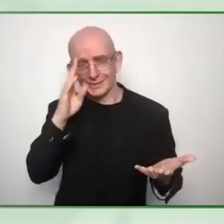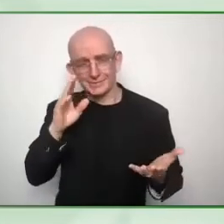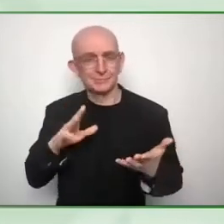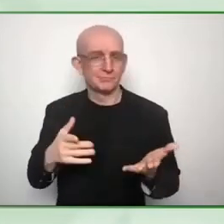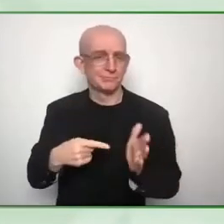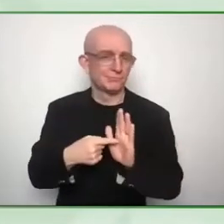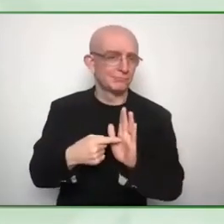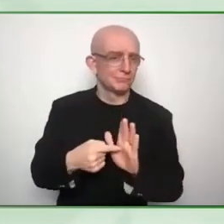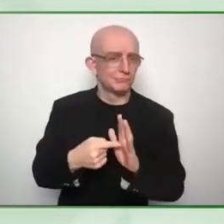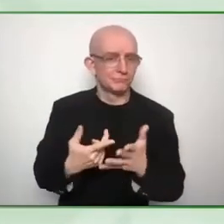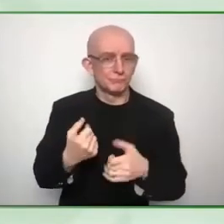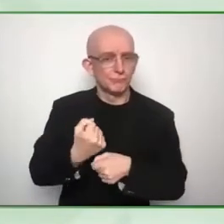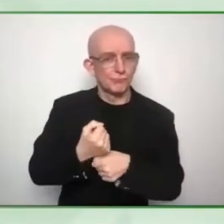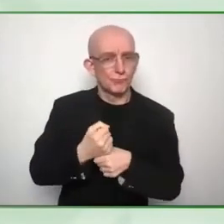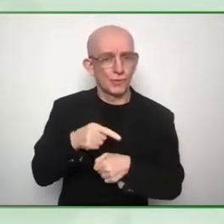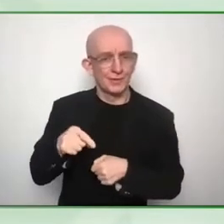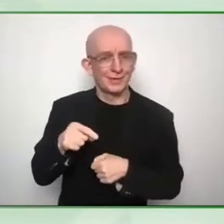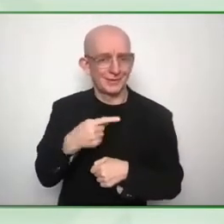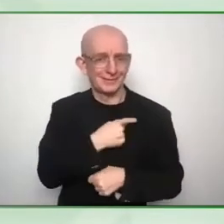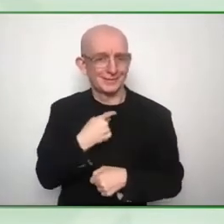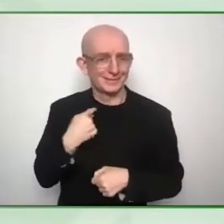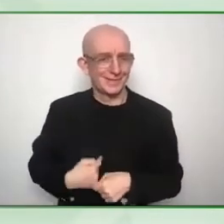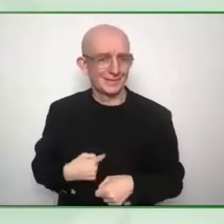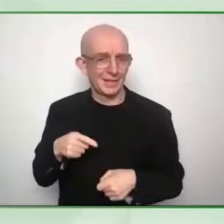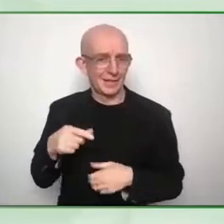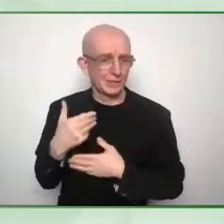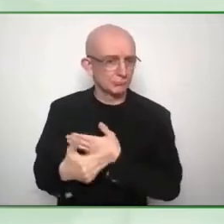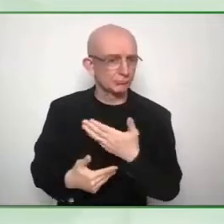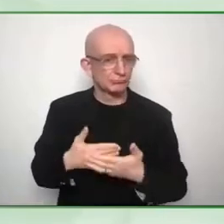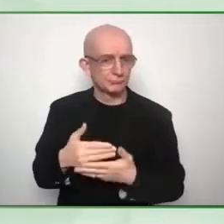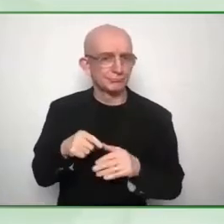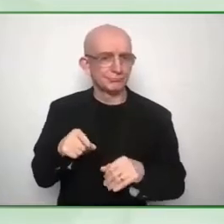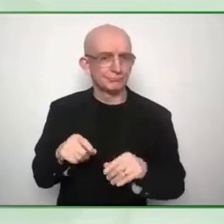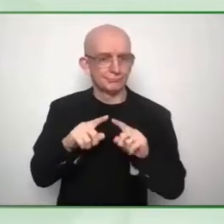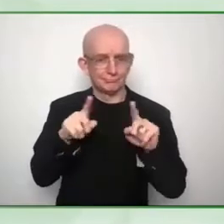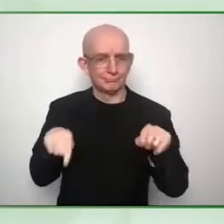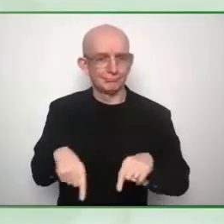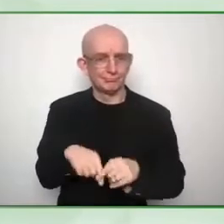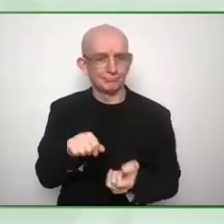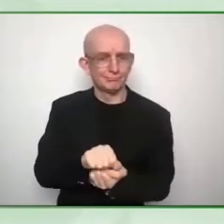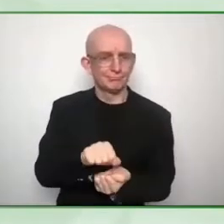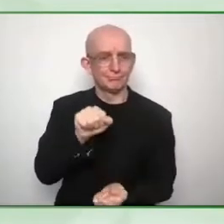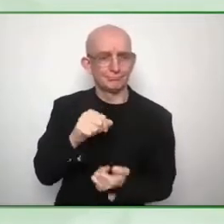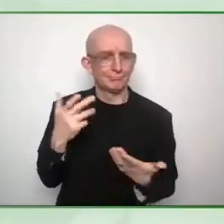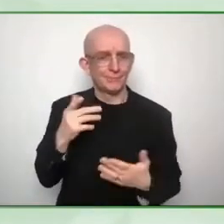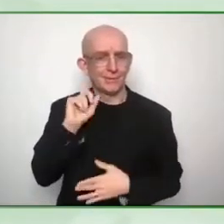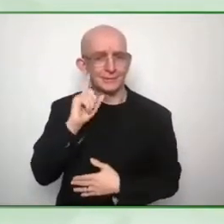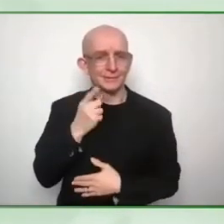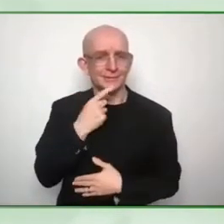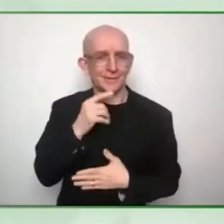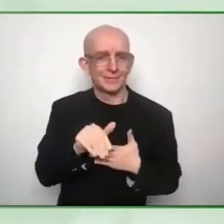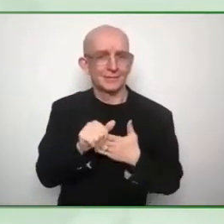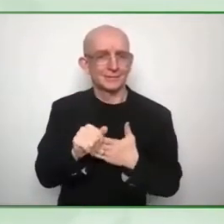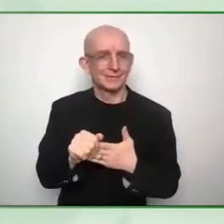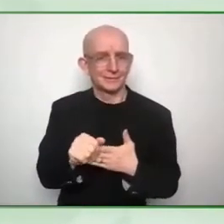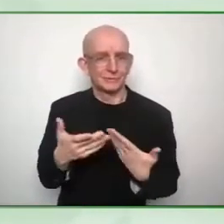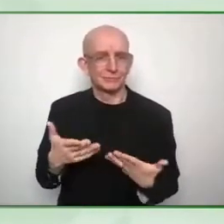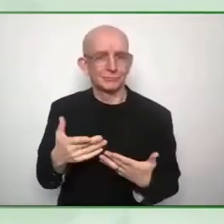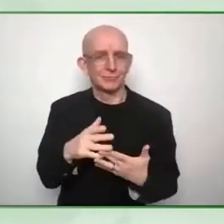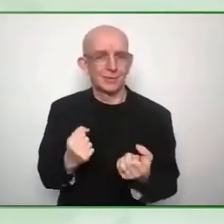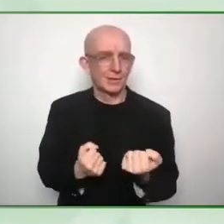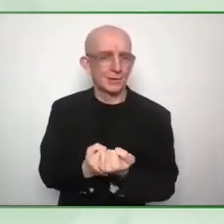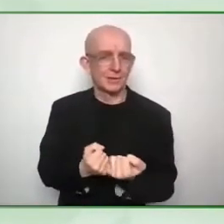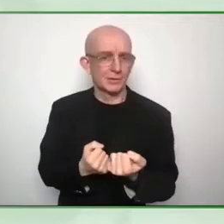leadership and advocacy work there. And then I have to look at my little cheat sheet, Amy. Then my other area